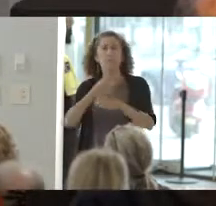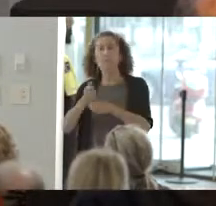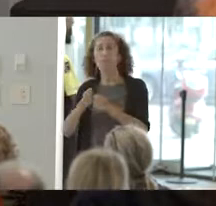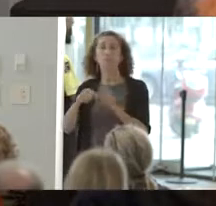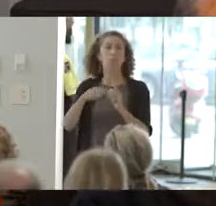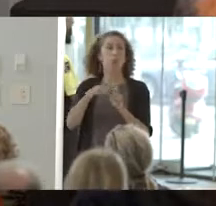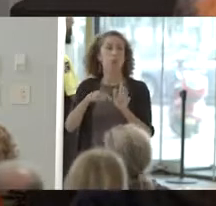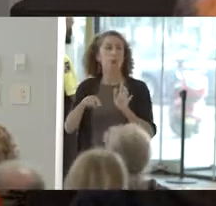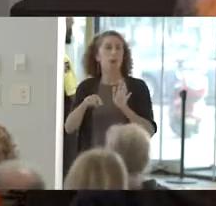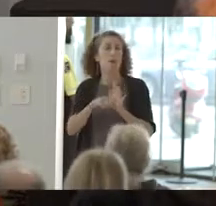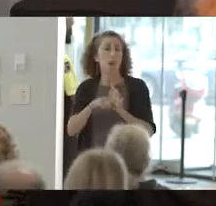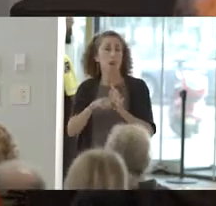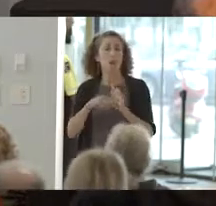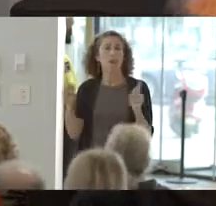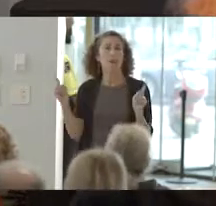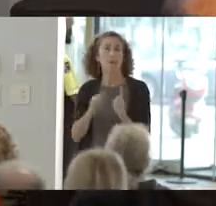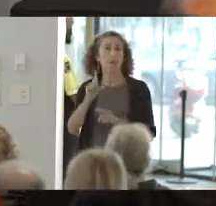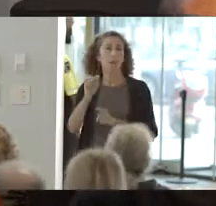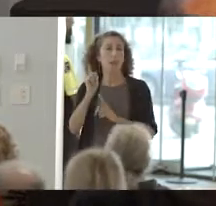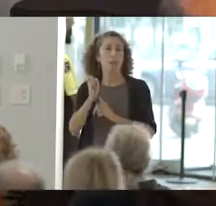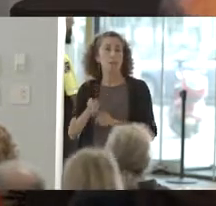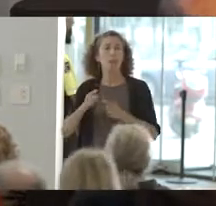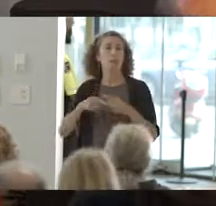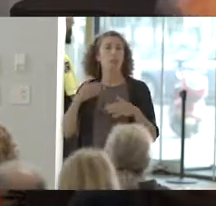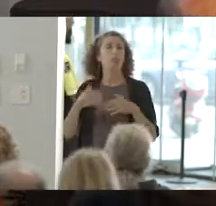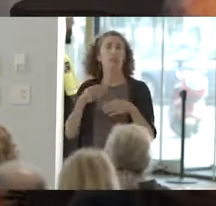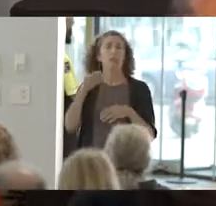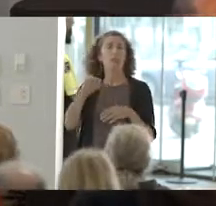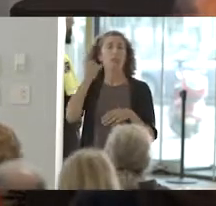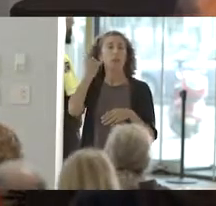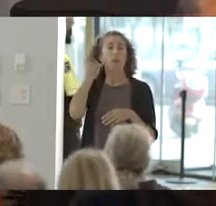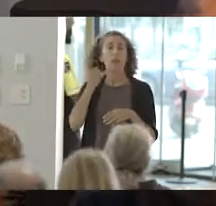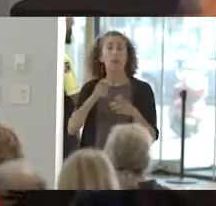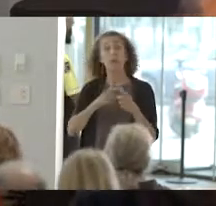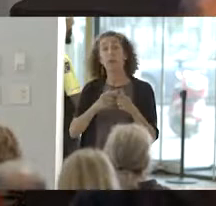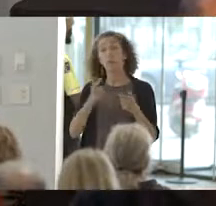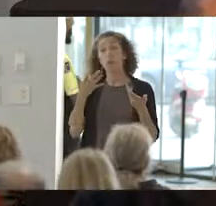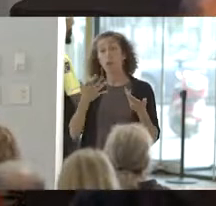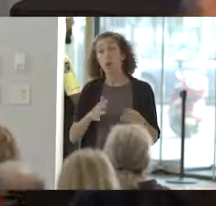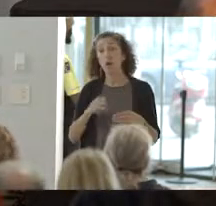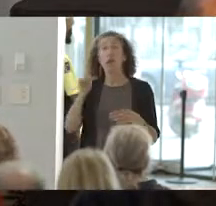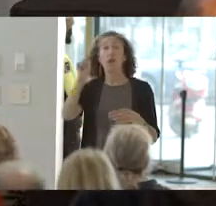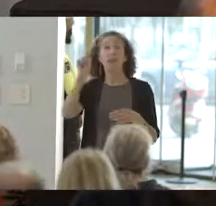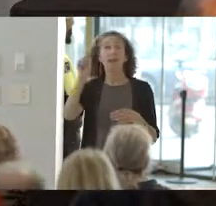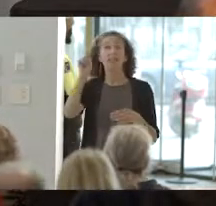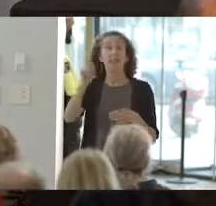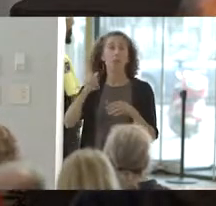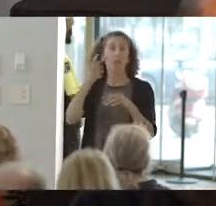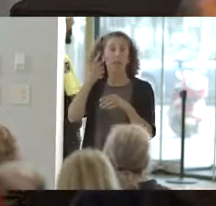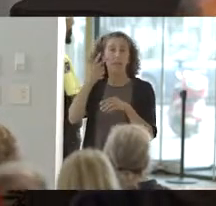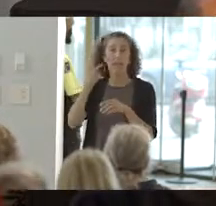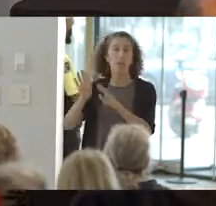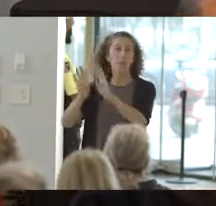this presentation in the next 20 minutes or so really is to drive you towards those boards in the back of the room. What we really want to do is engage you technically at a